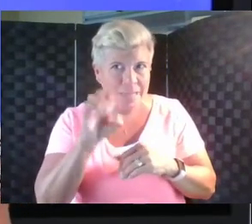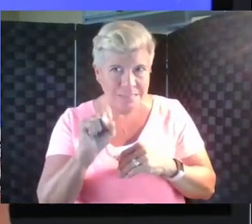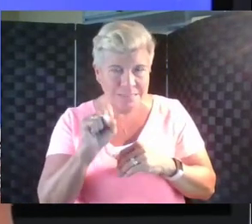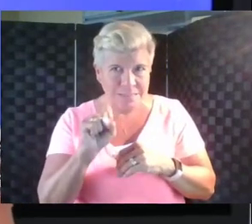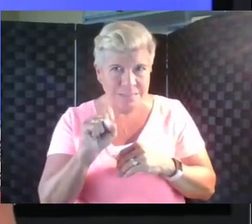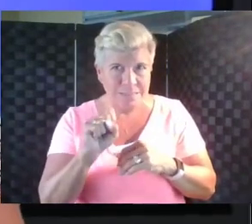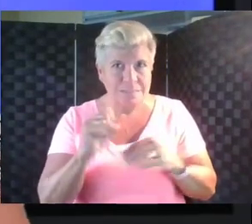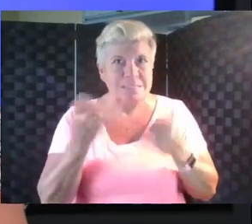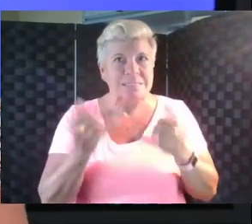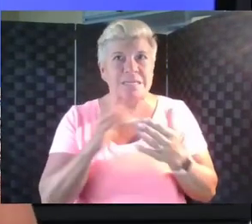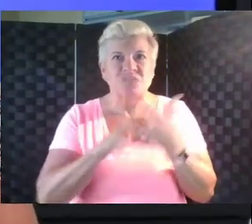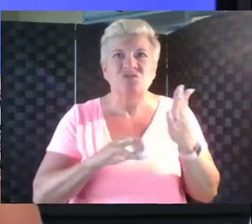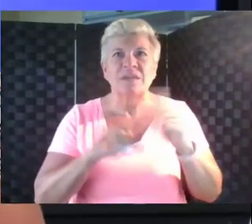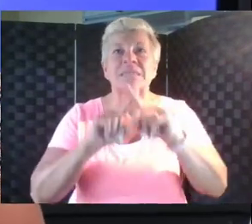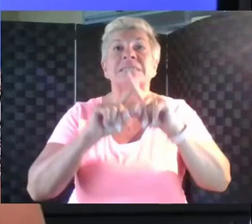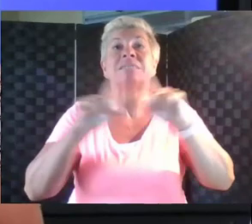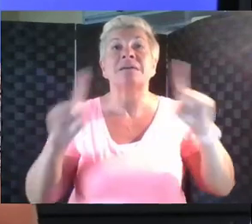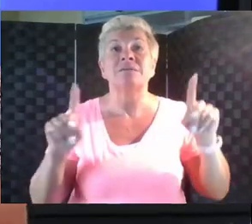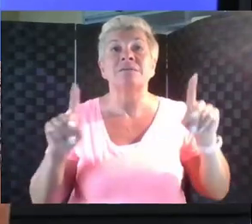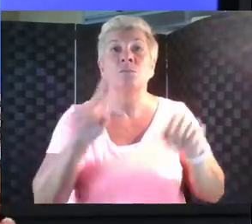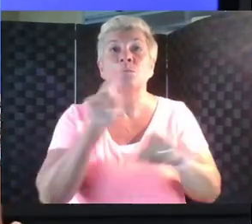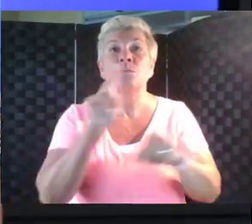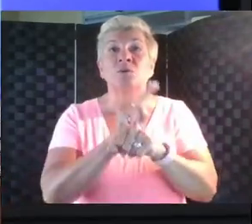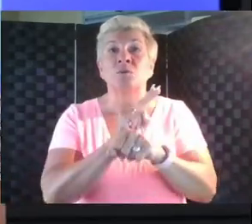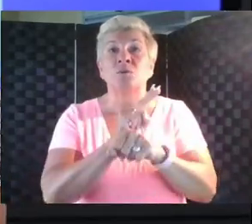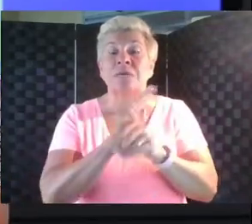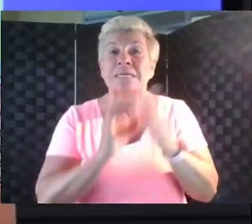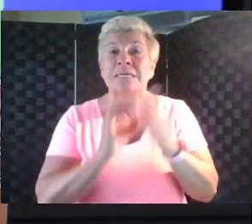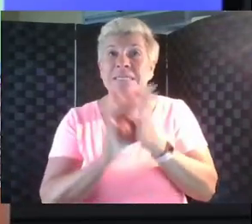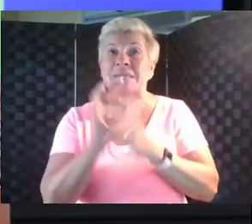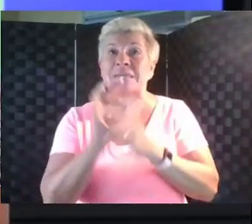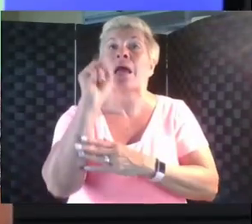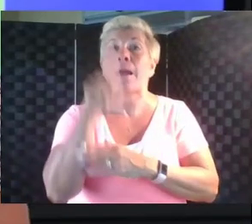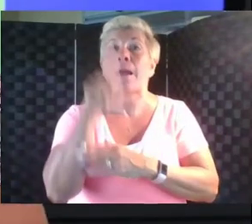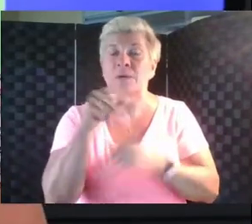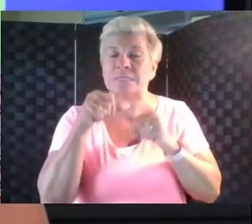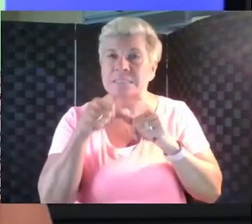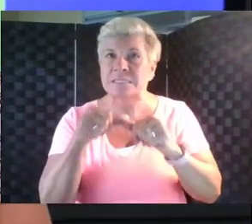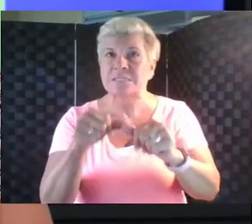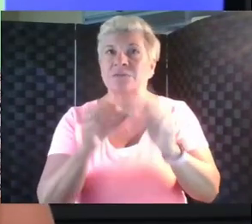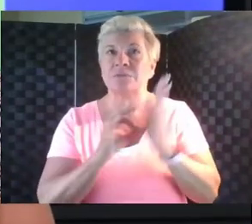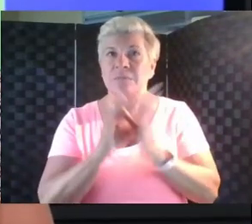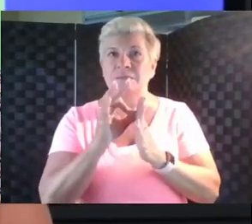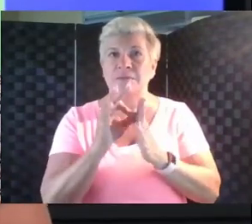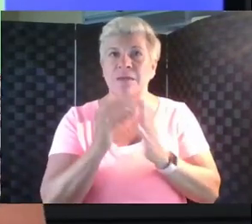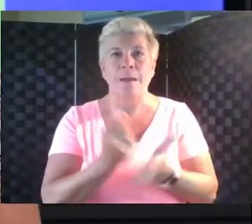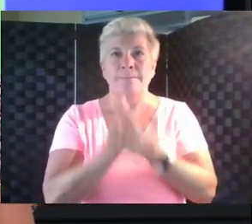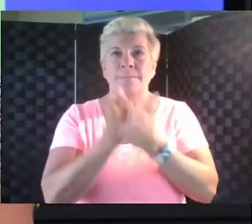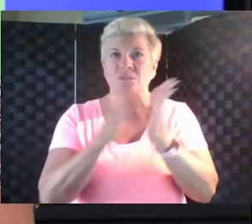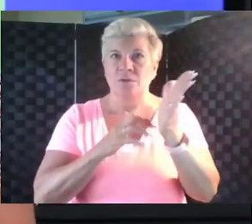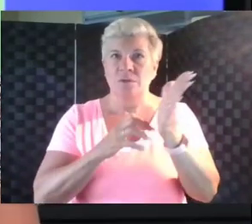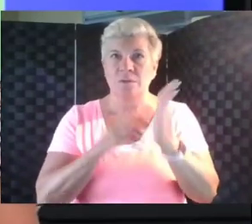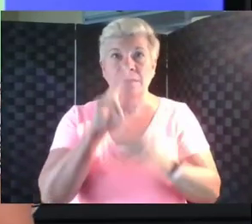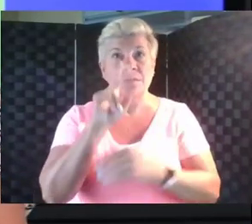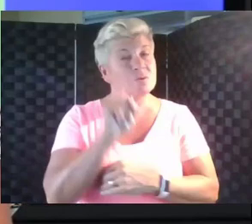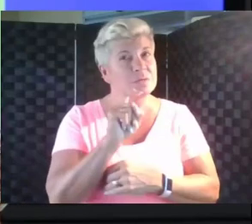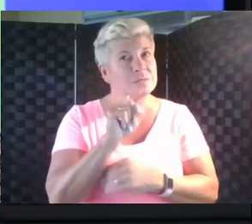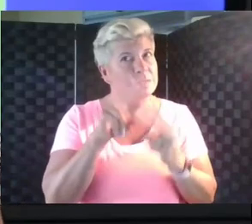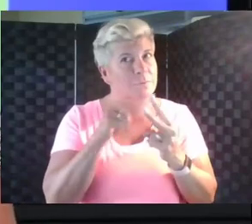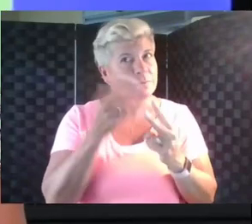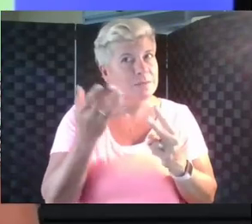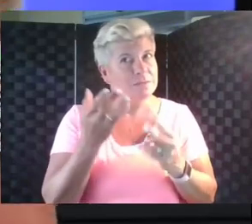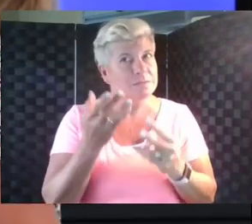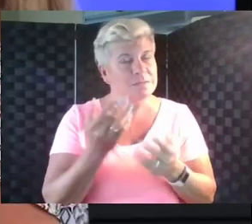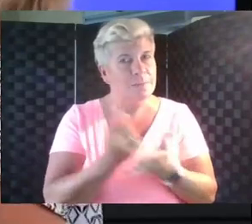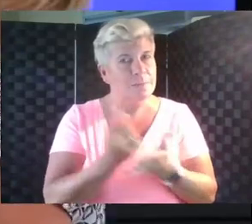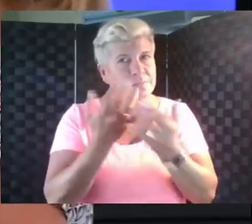subtract a different way. We're actually going to use counting up or counting on to help us subtract. You're going to need a couple of things for our